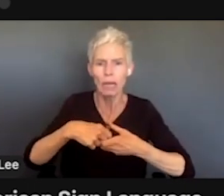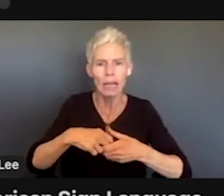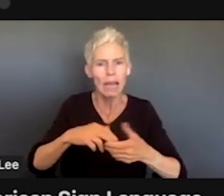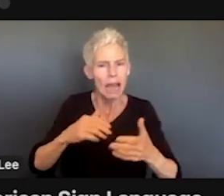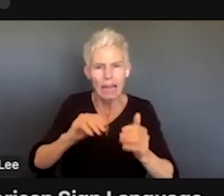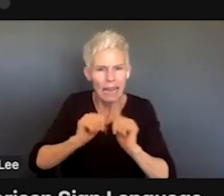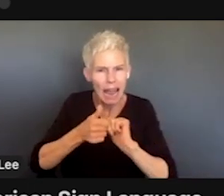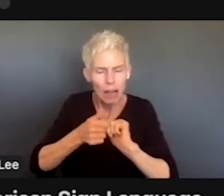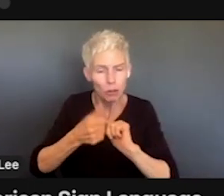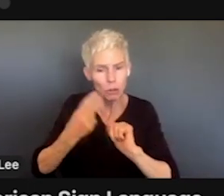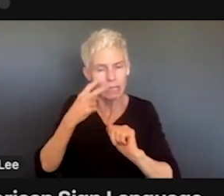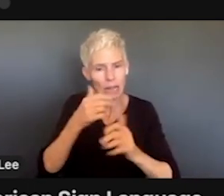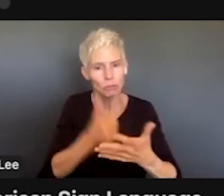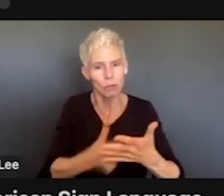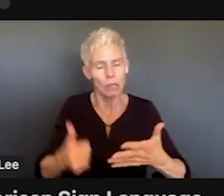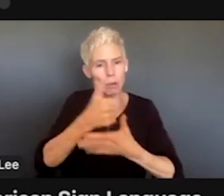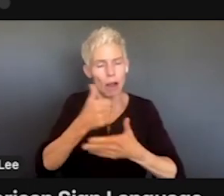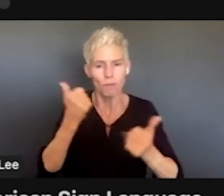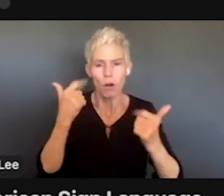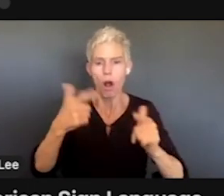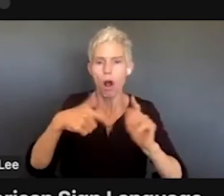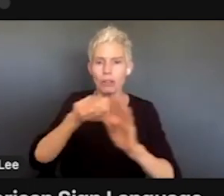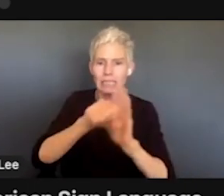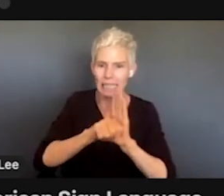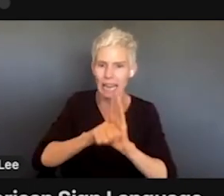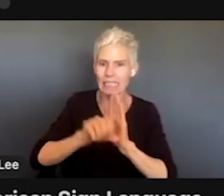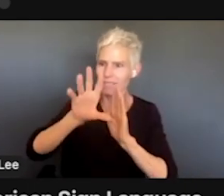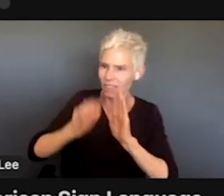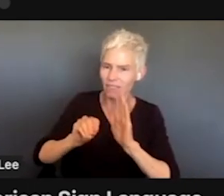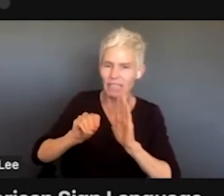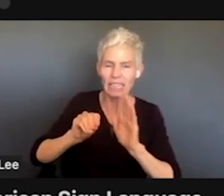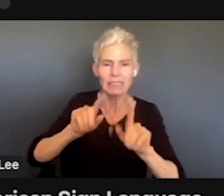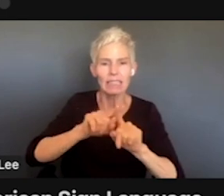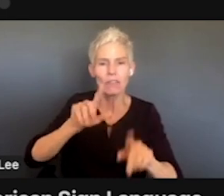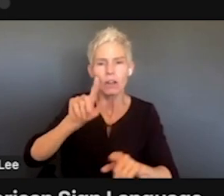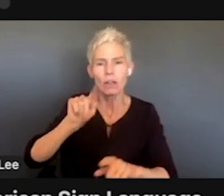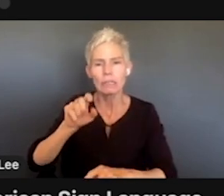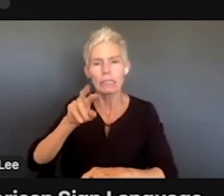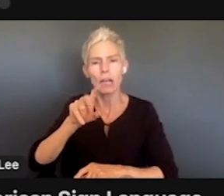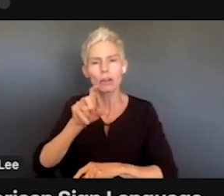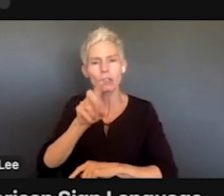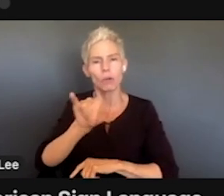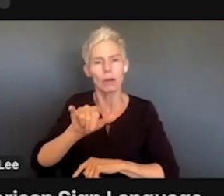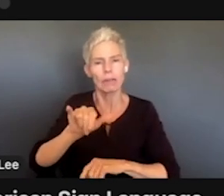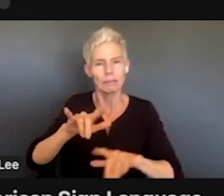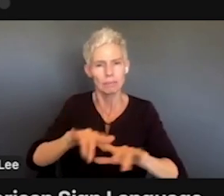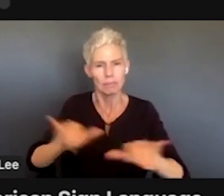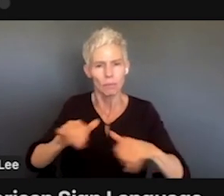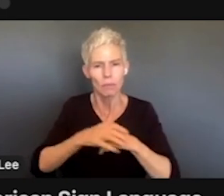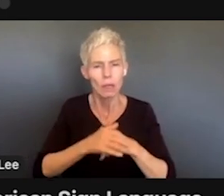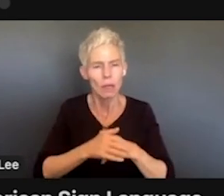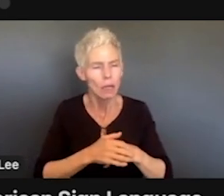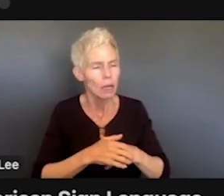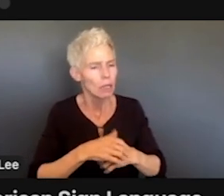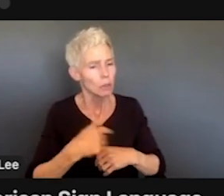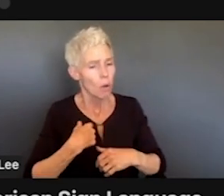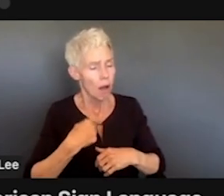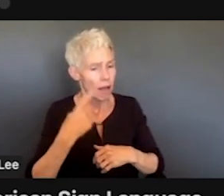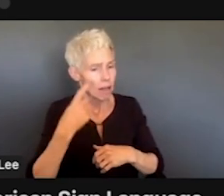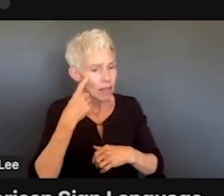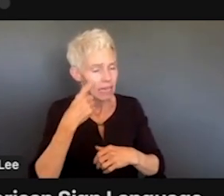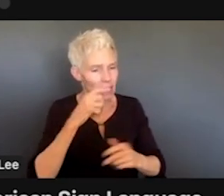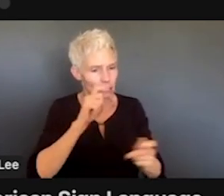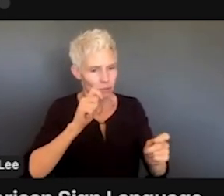such a priority for states, all 50 of them, the territories, et cetera. Yeah, so I think it